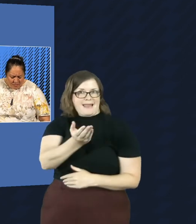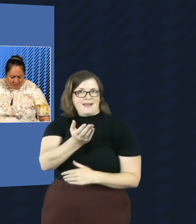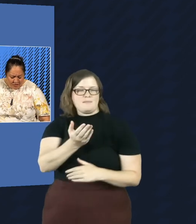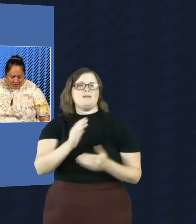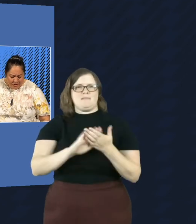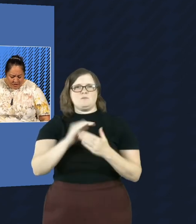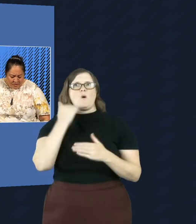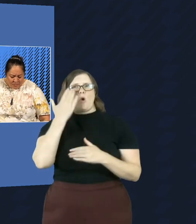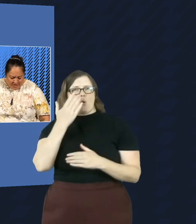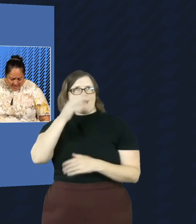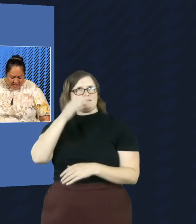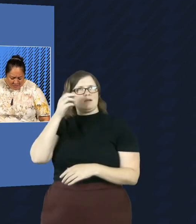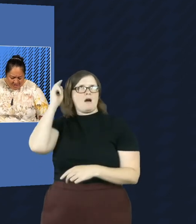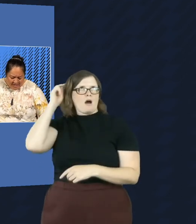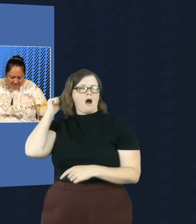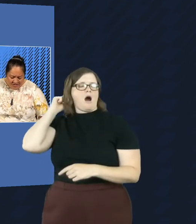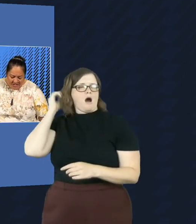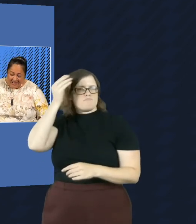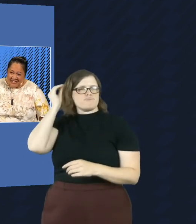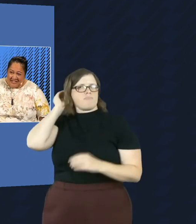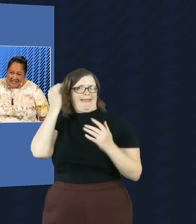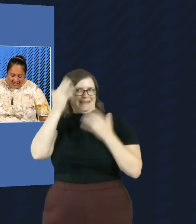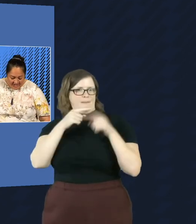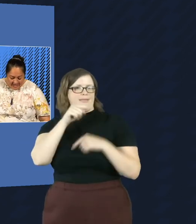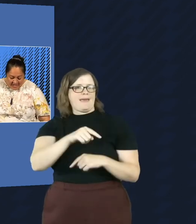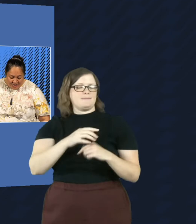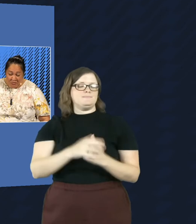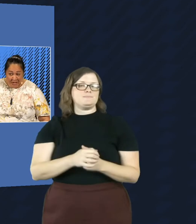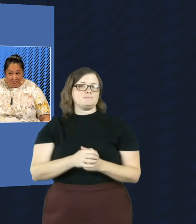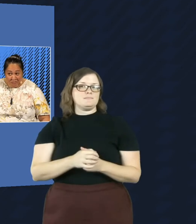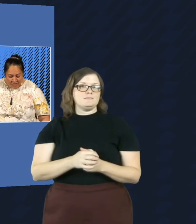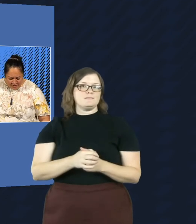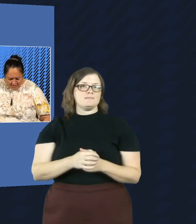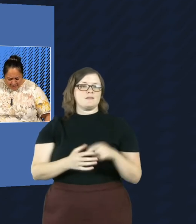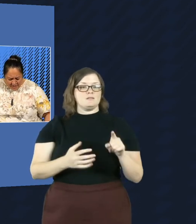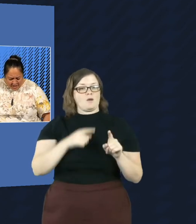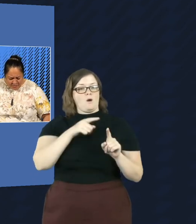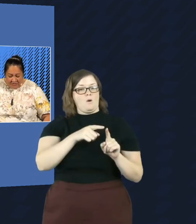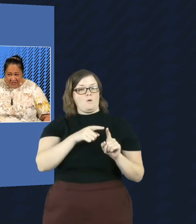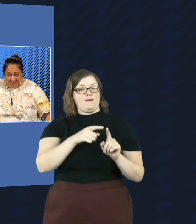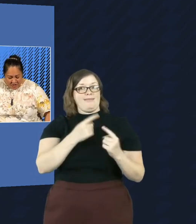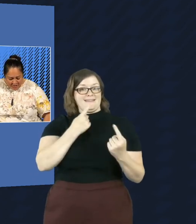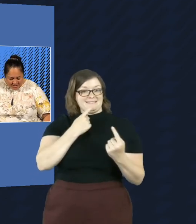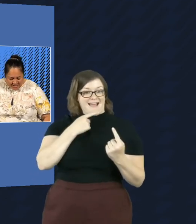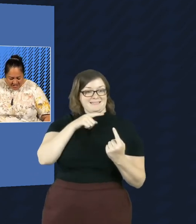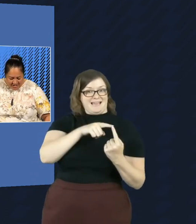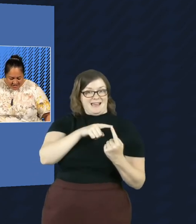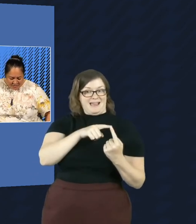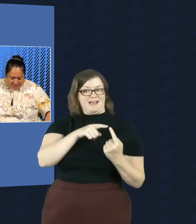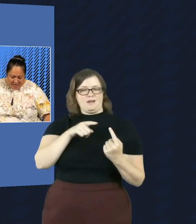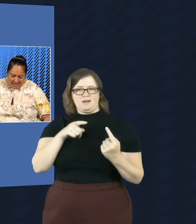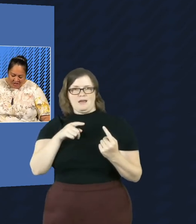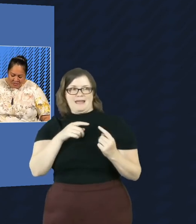this framework, we think it helps data users understand the need to engage when appropriate, the views of